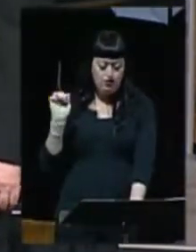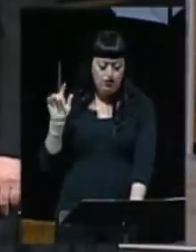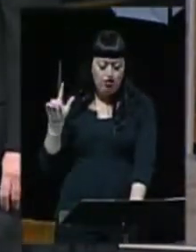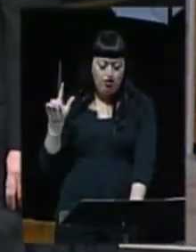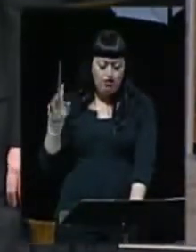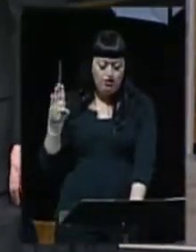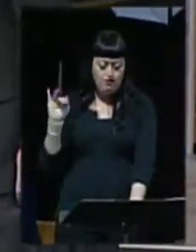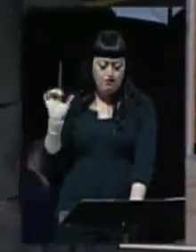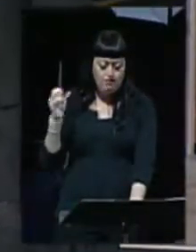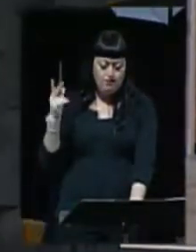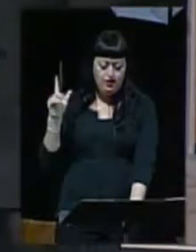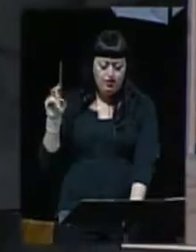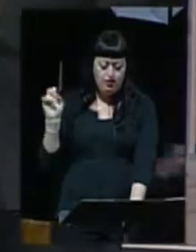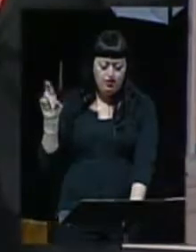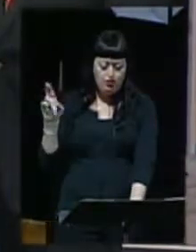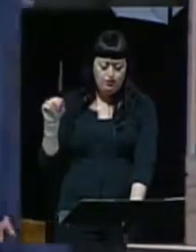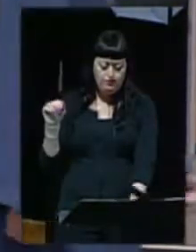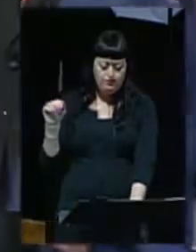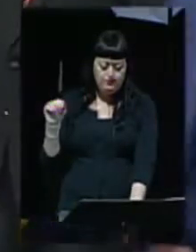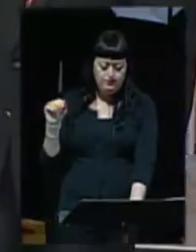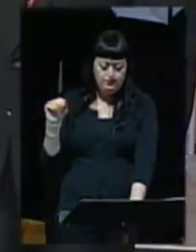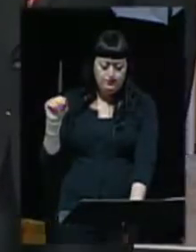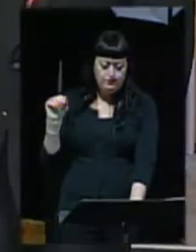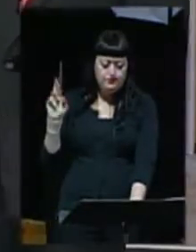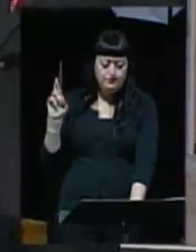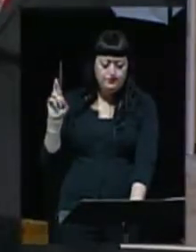Michael Bickler.